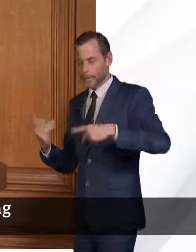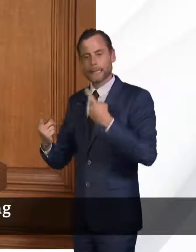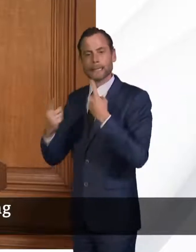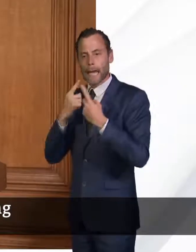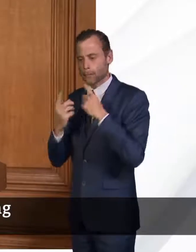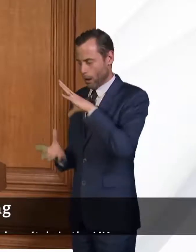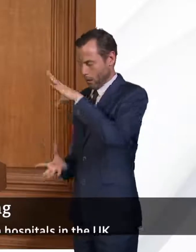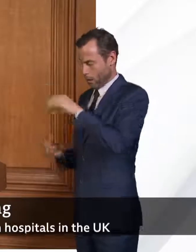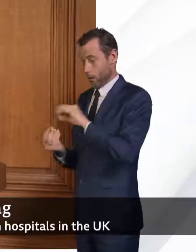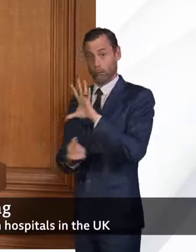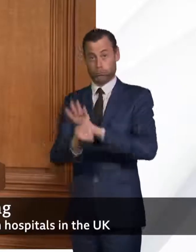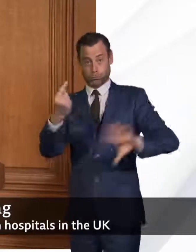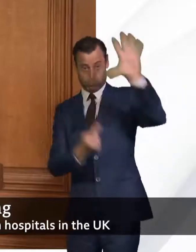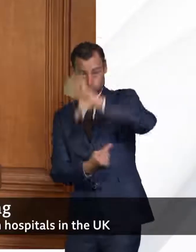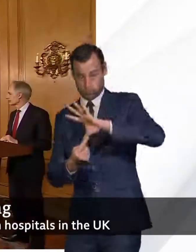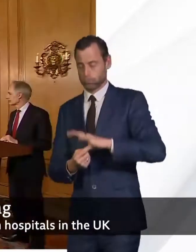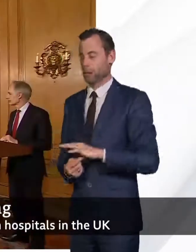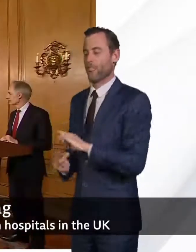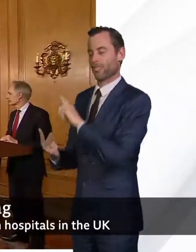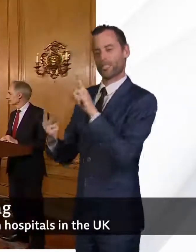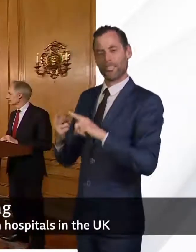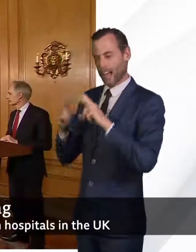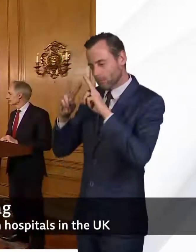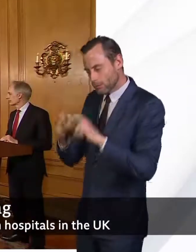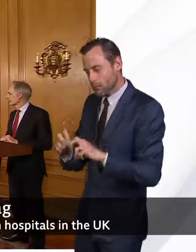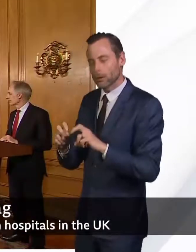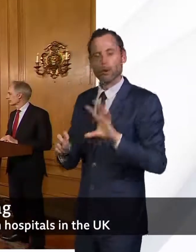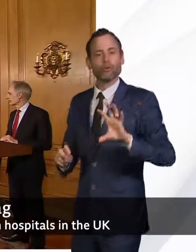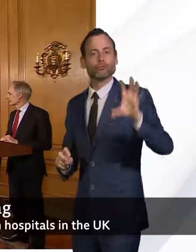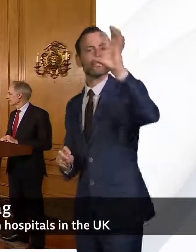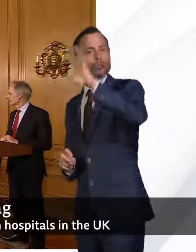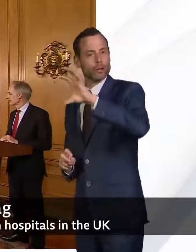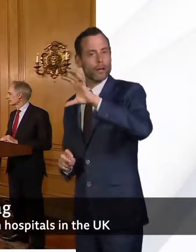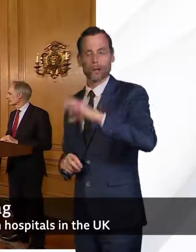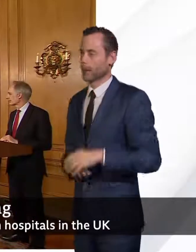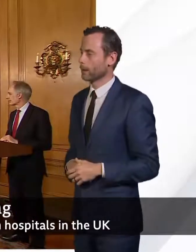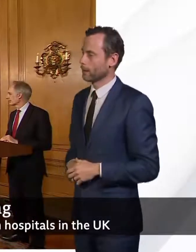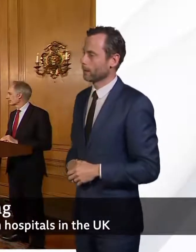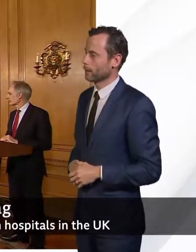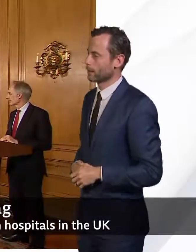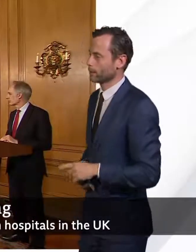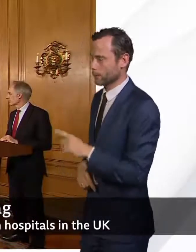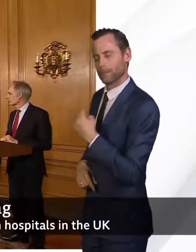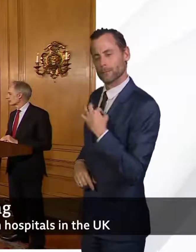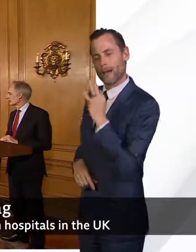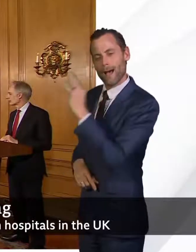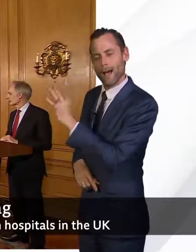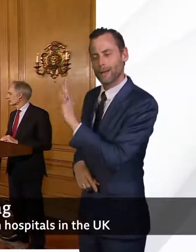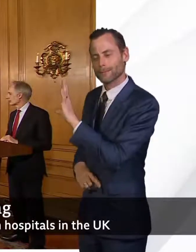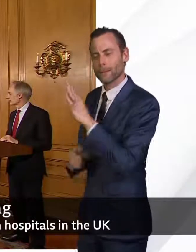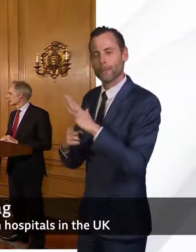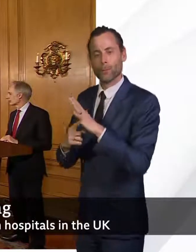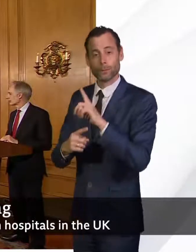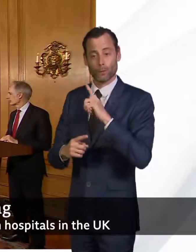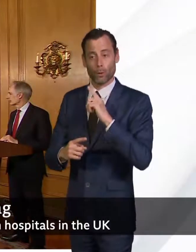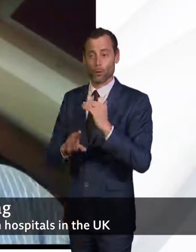regions. Thanks very much, Chris. Have you got a follow-up question? Yeah. Yeah. I did ask about the time lag as well, and whether different